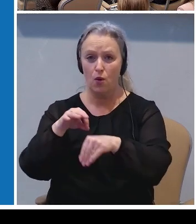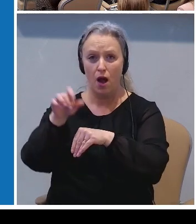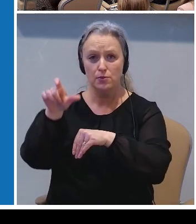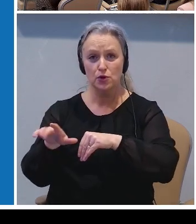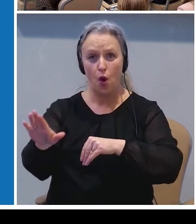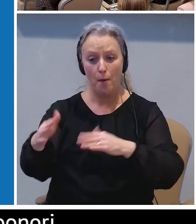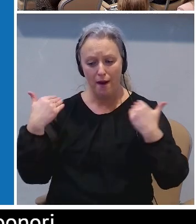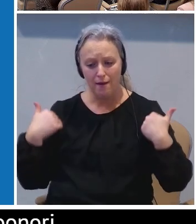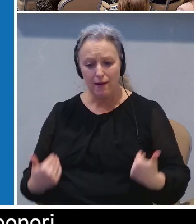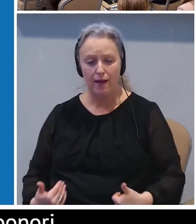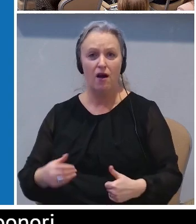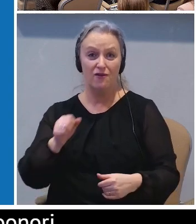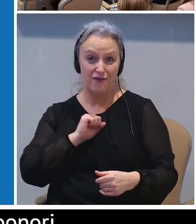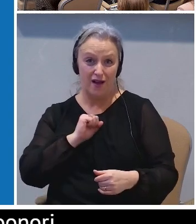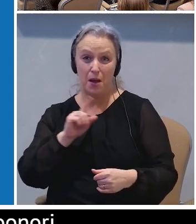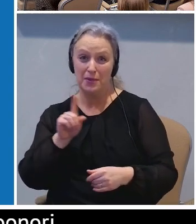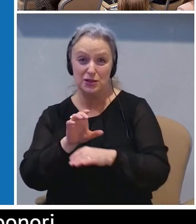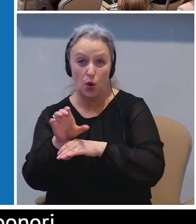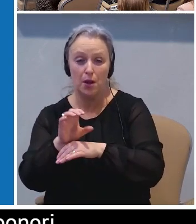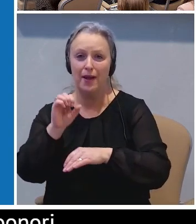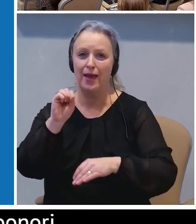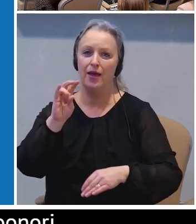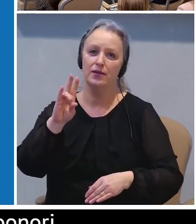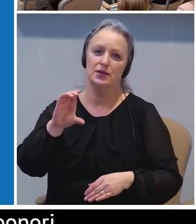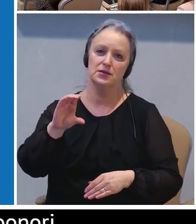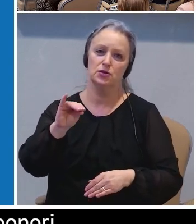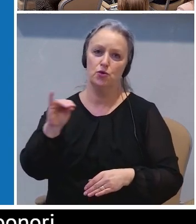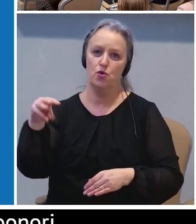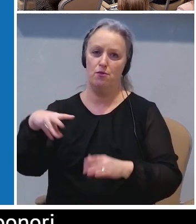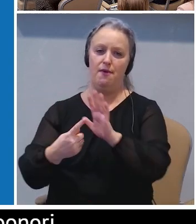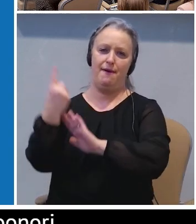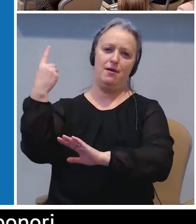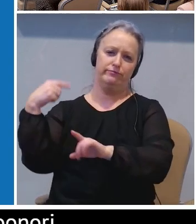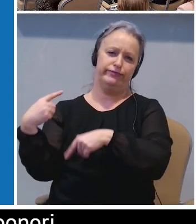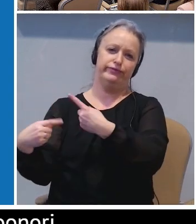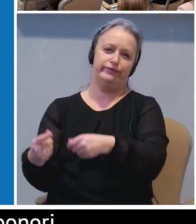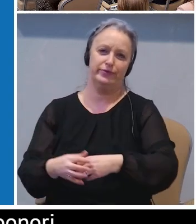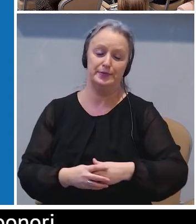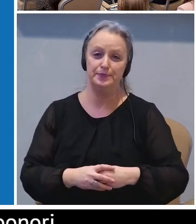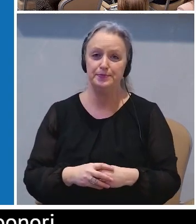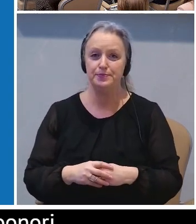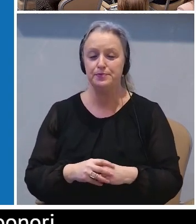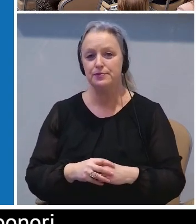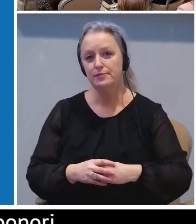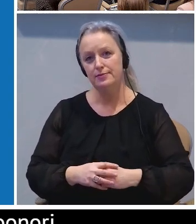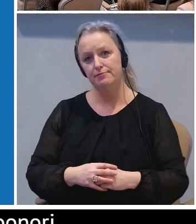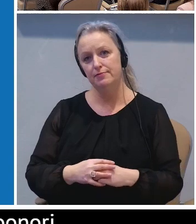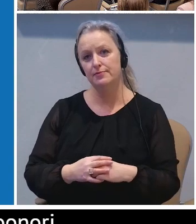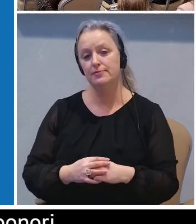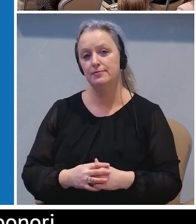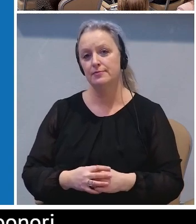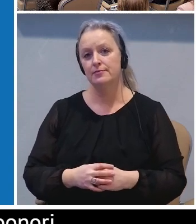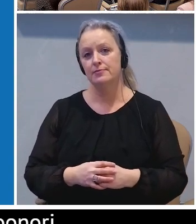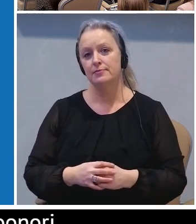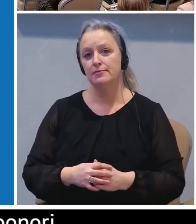see ensüümi here tootma ja that see aitab before the paljude transplant, haiguste in vastu. red, there's no enzyme because the patient can't make